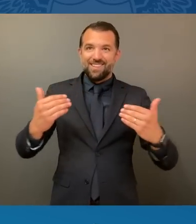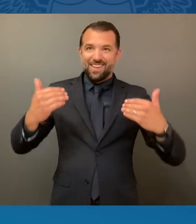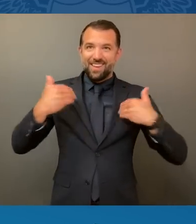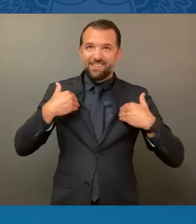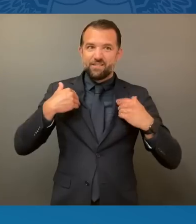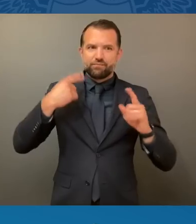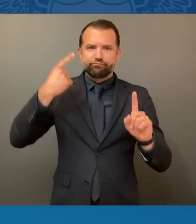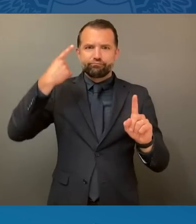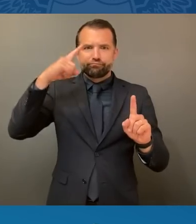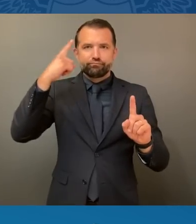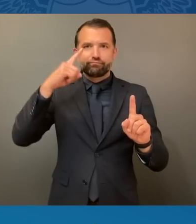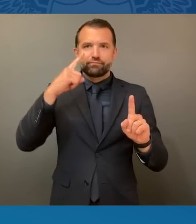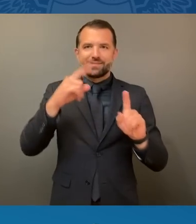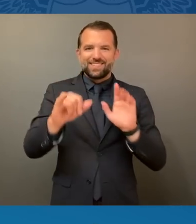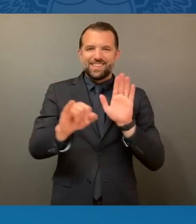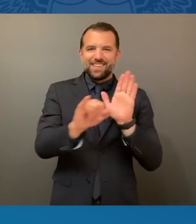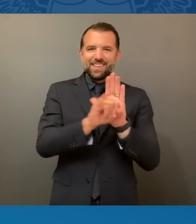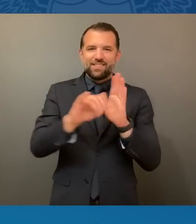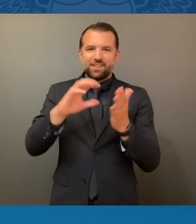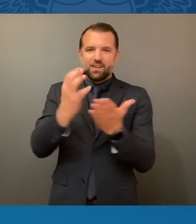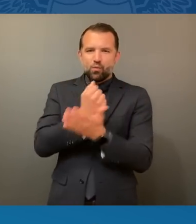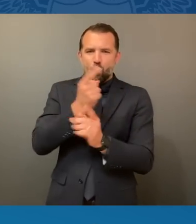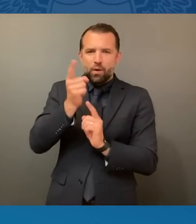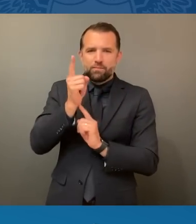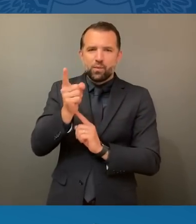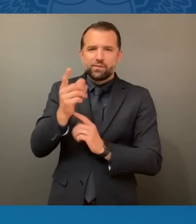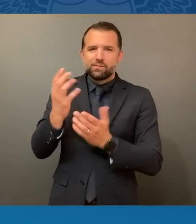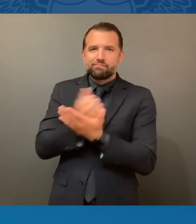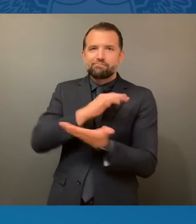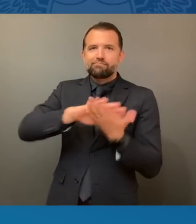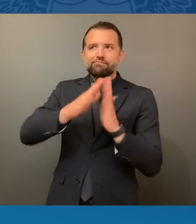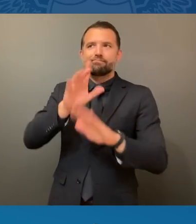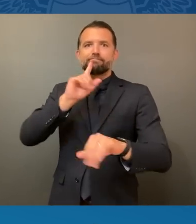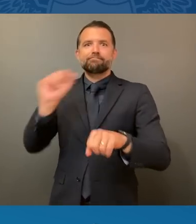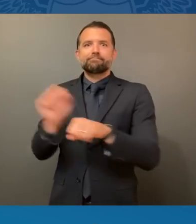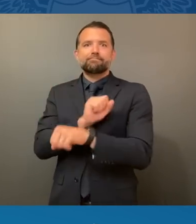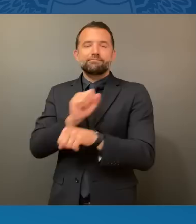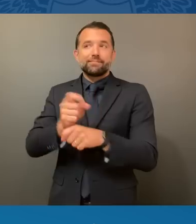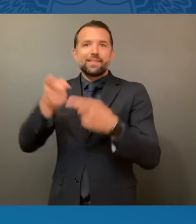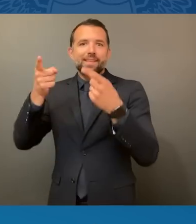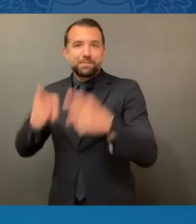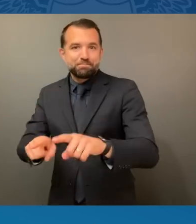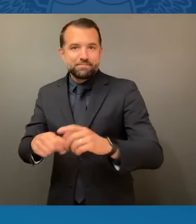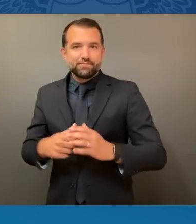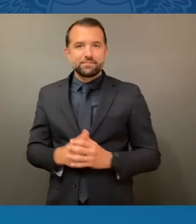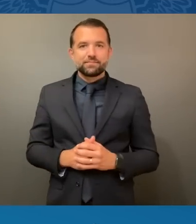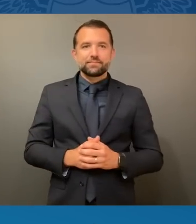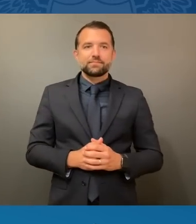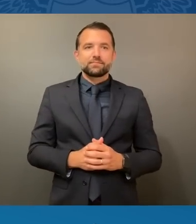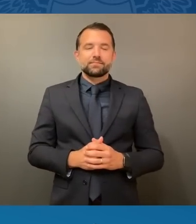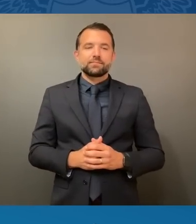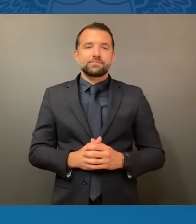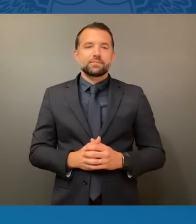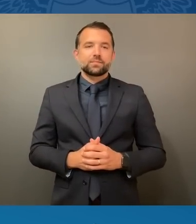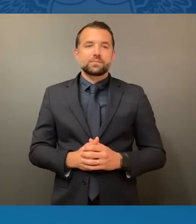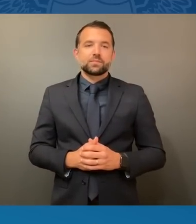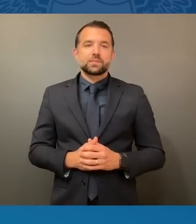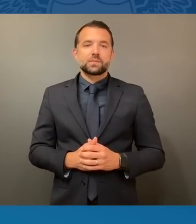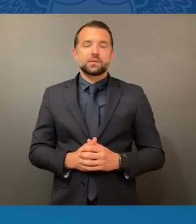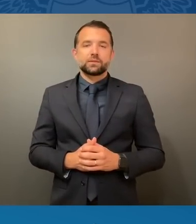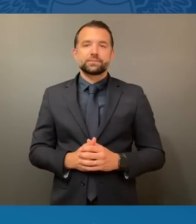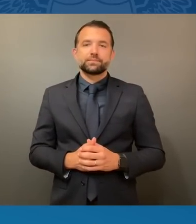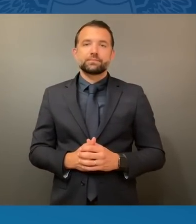and make them into realities. The Economic Forum exists to make sure that we're bringing people together